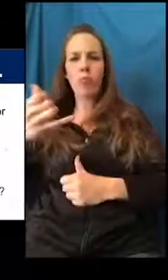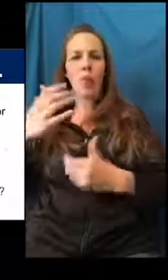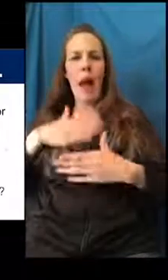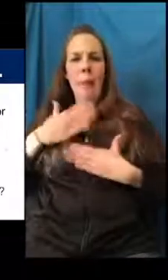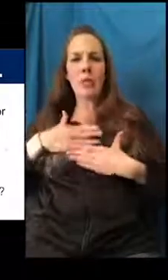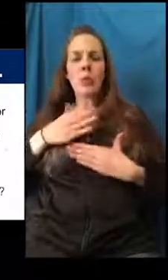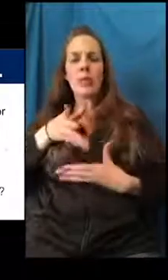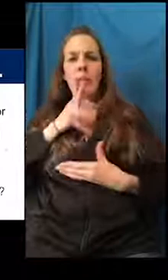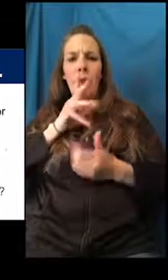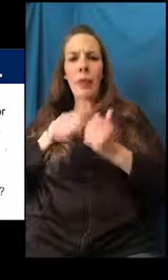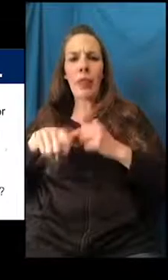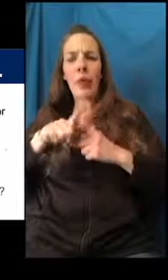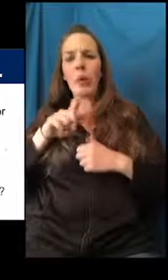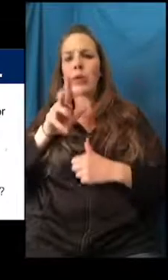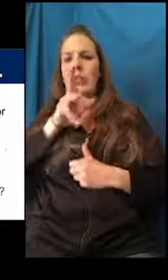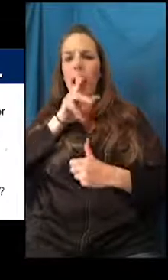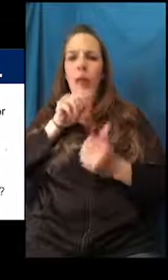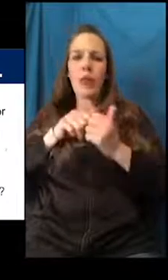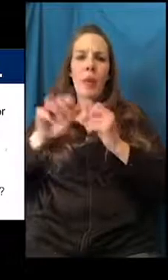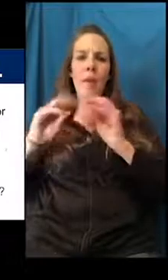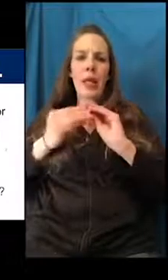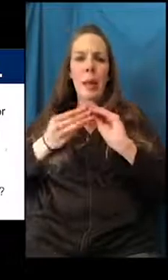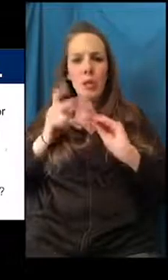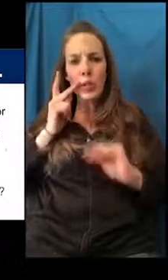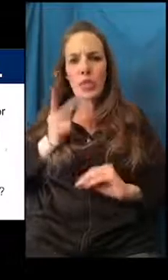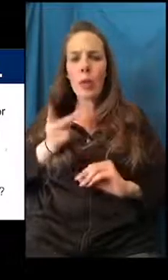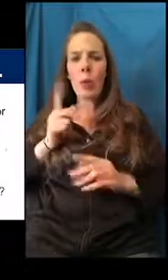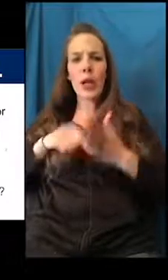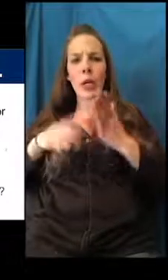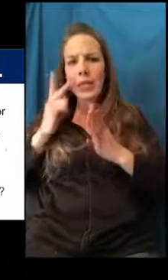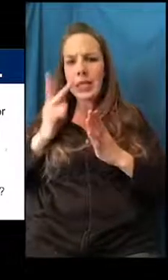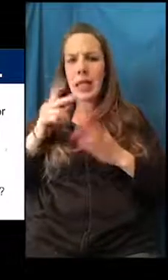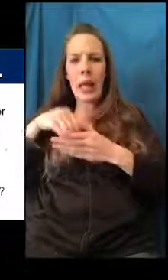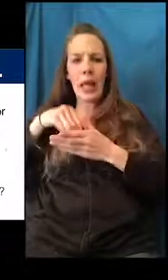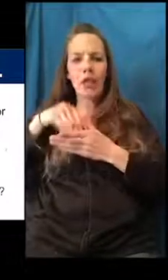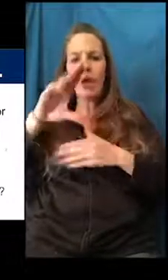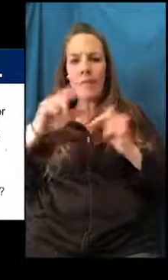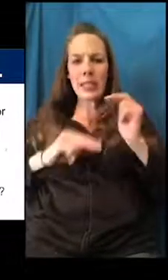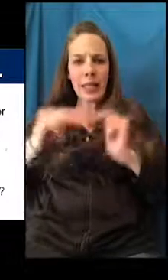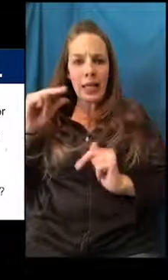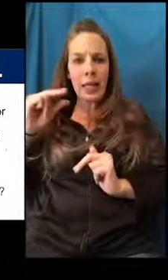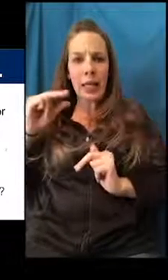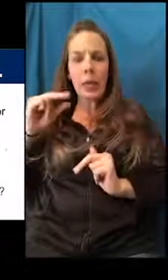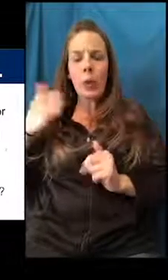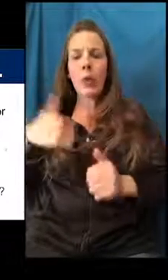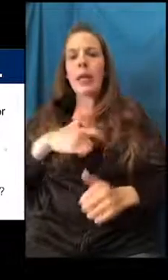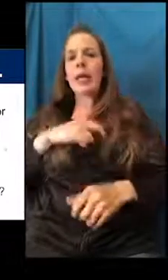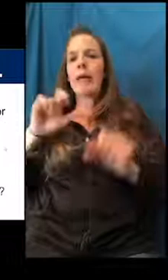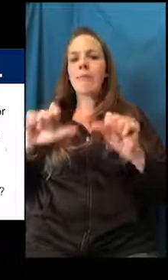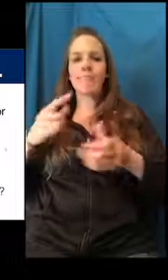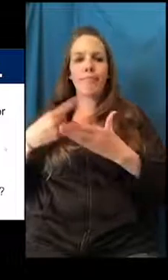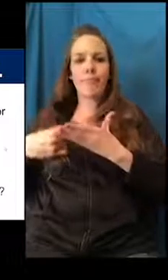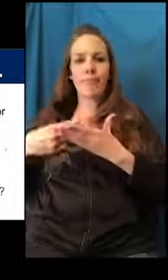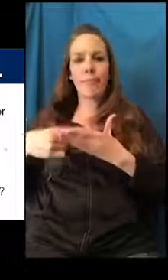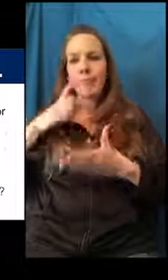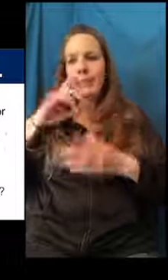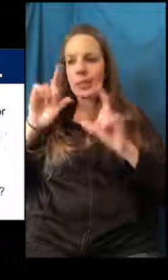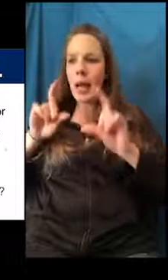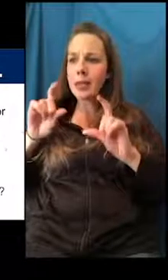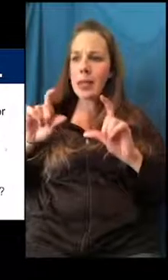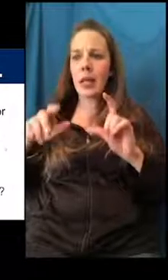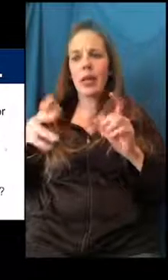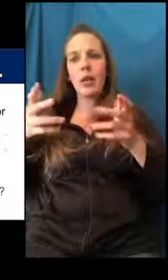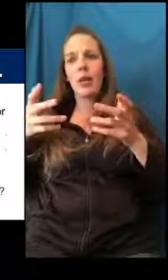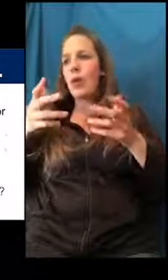of talk to you about the numbers that you're seeing, what you're seeing within your facility. We can talk to you about if testing should be indicated. We can give you